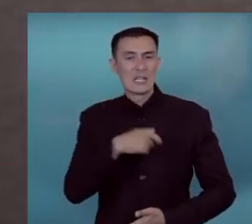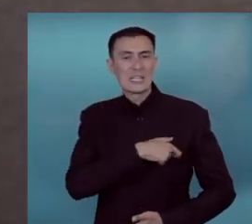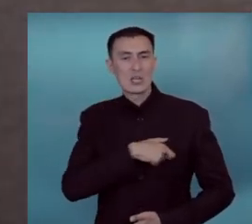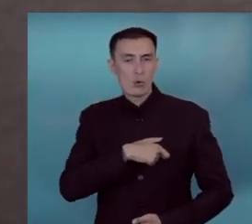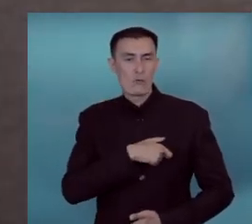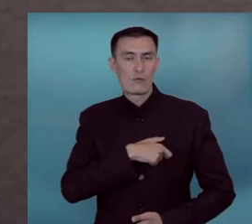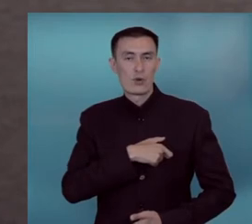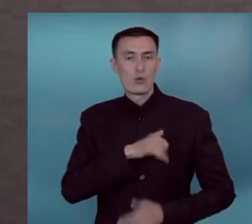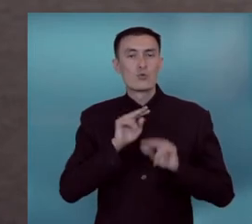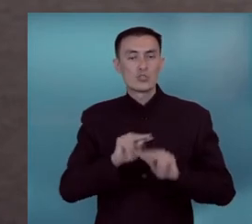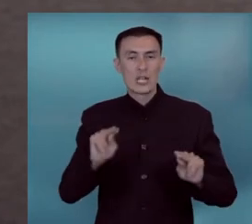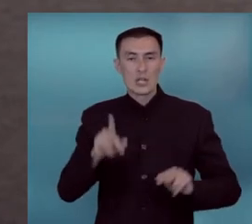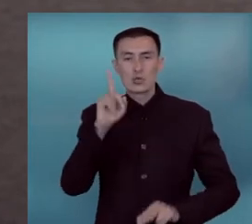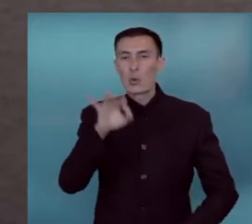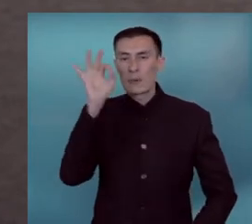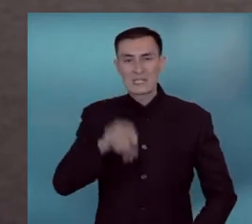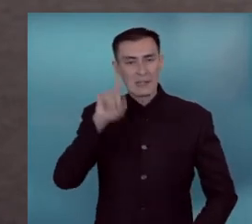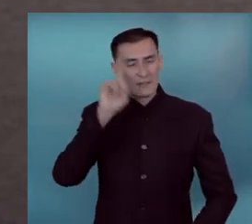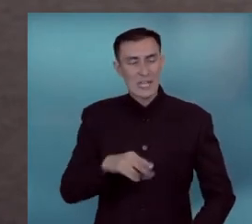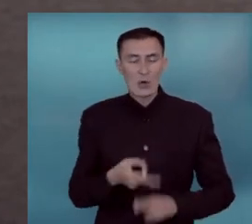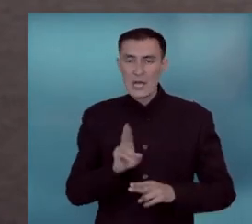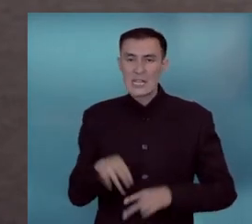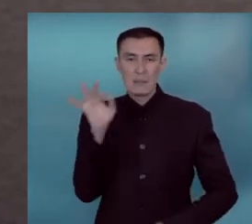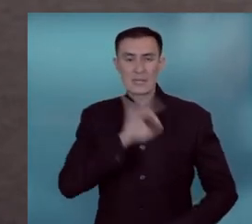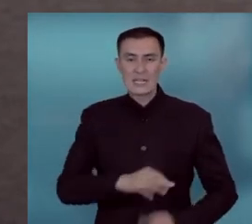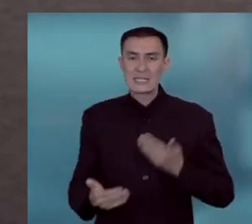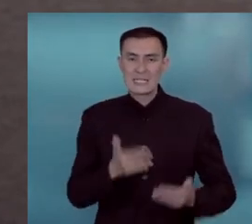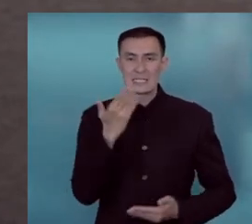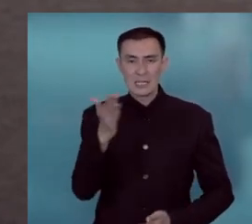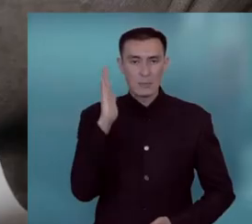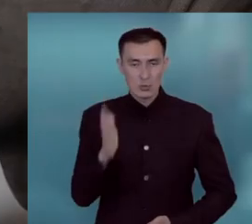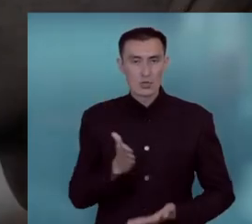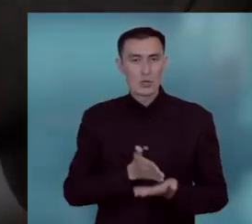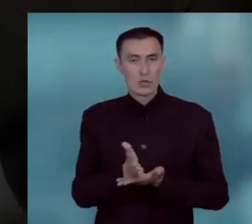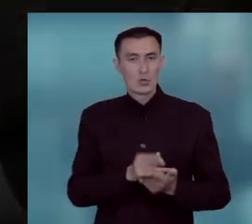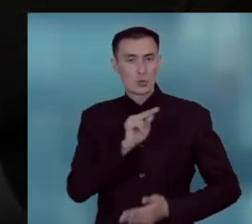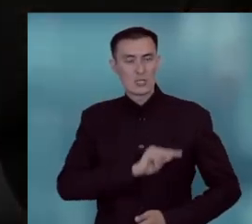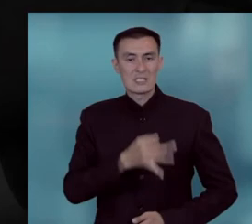any form is very useful.